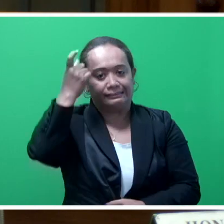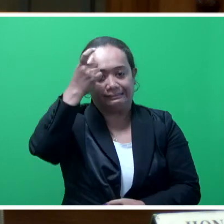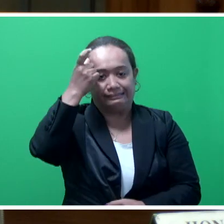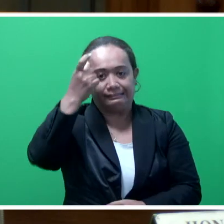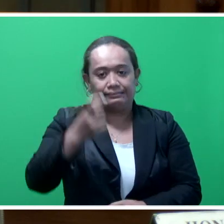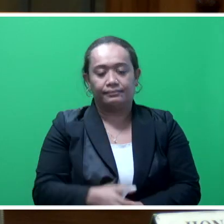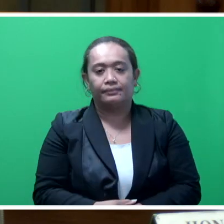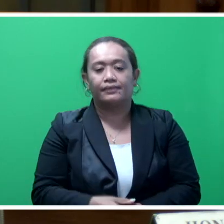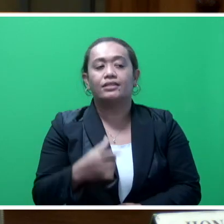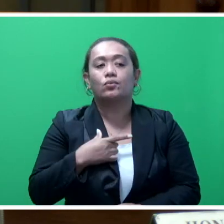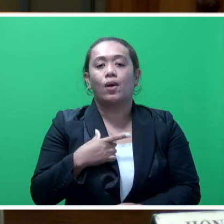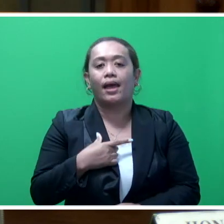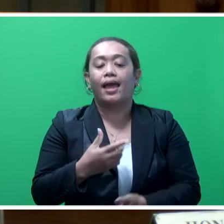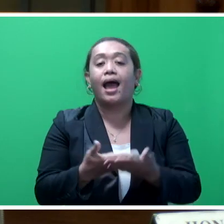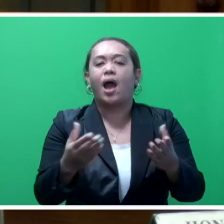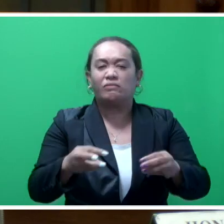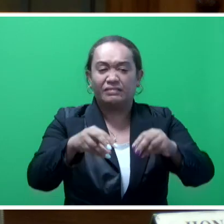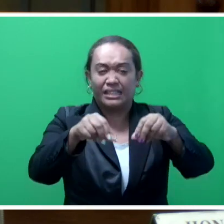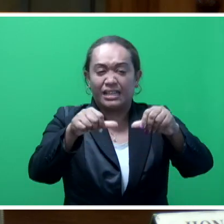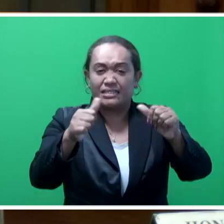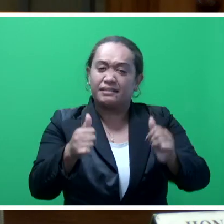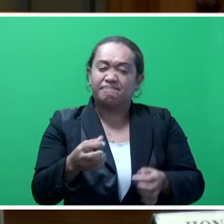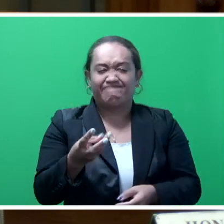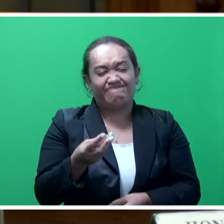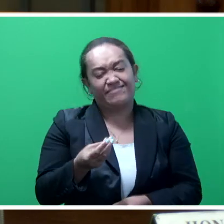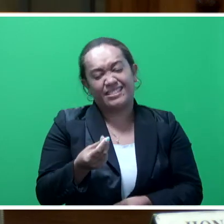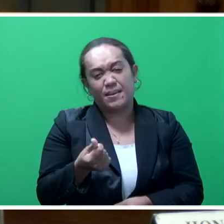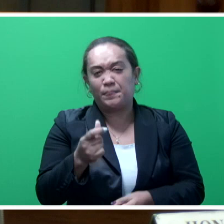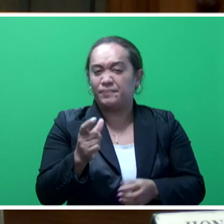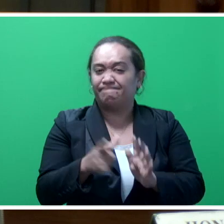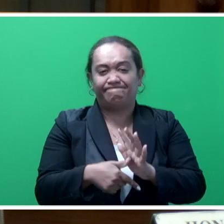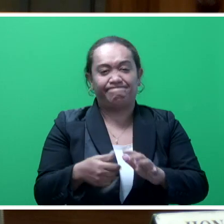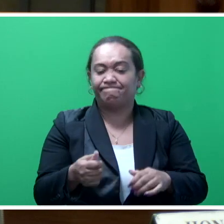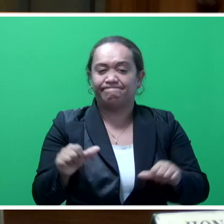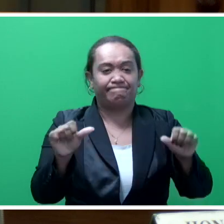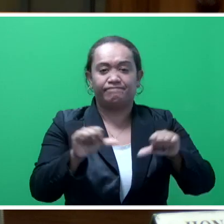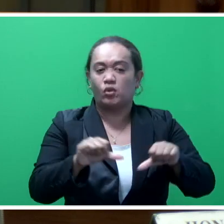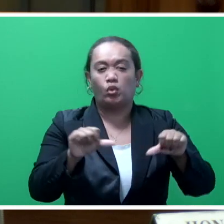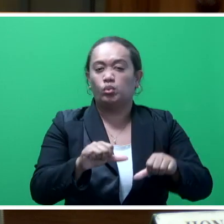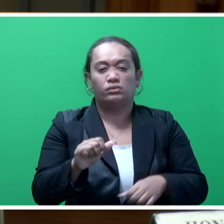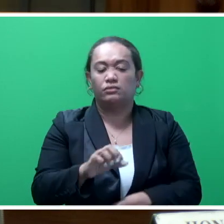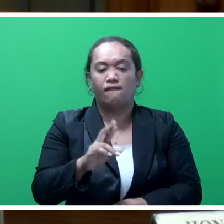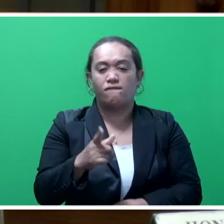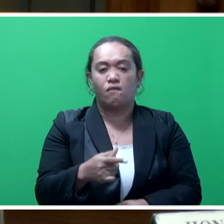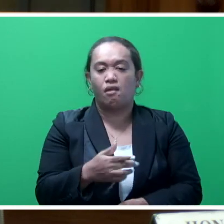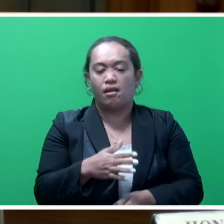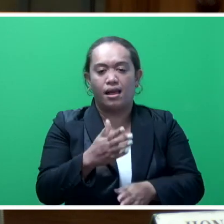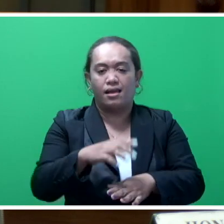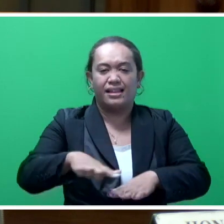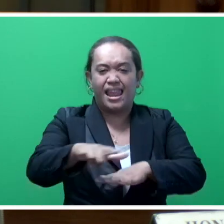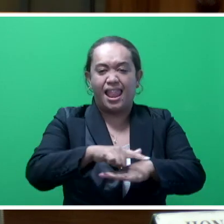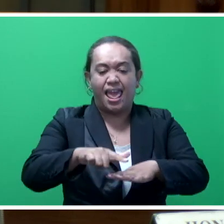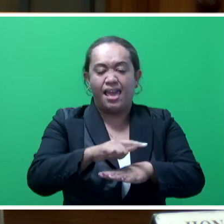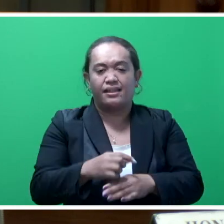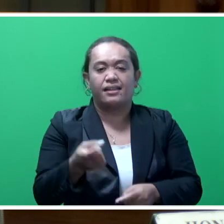the fertilizers' impact on the flora and fauna, on the environment has its own way of balancing.